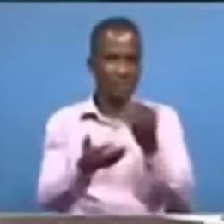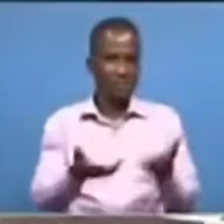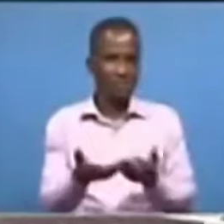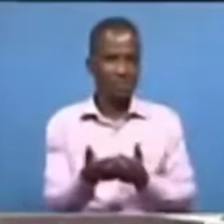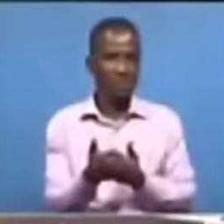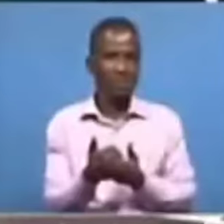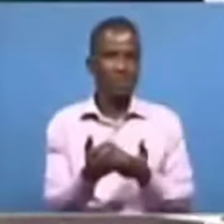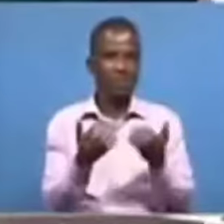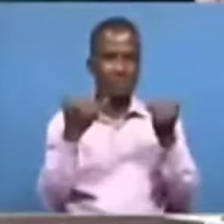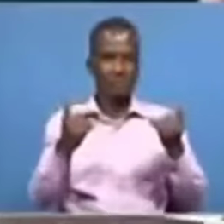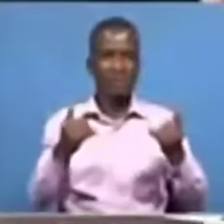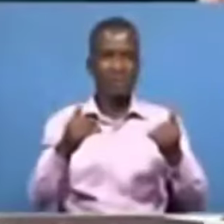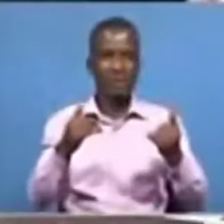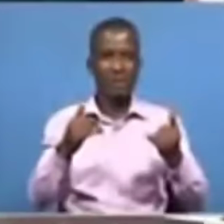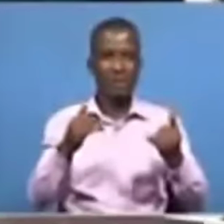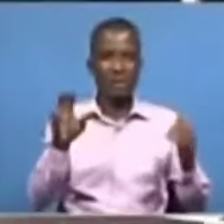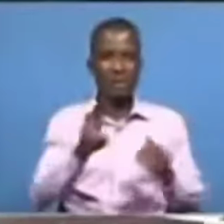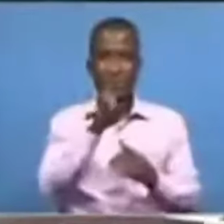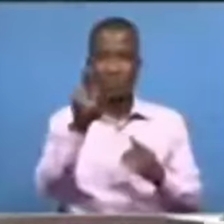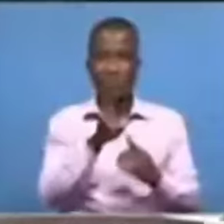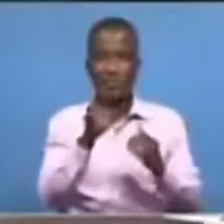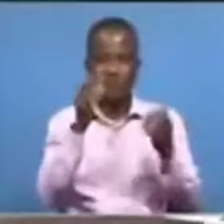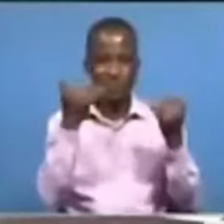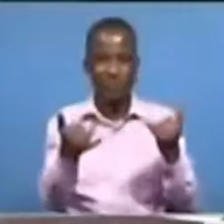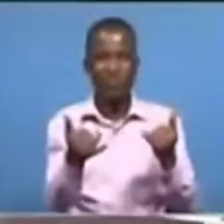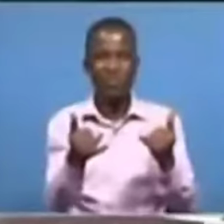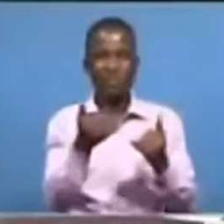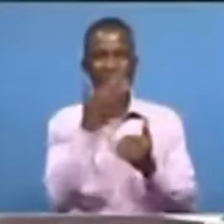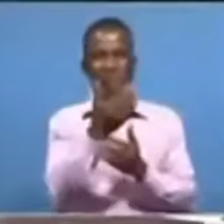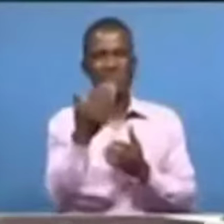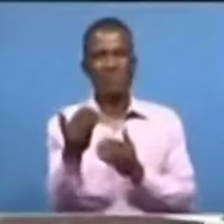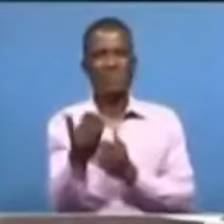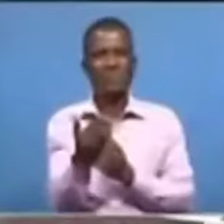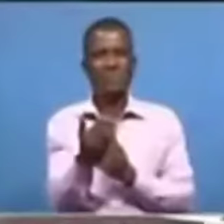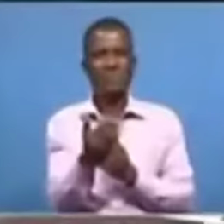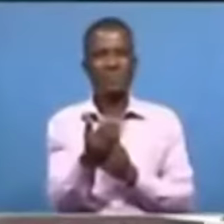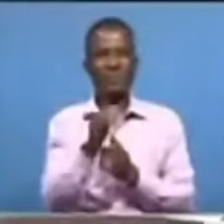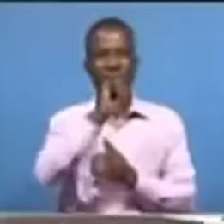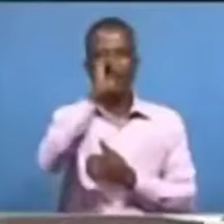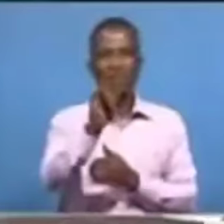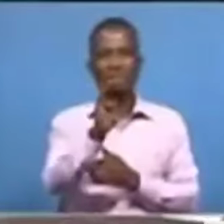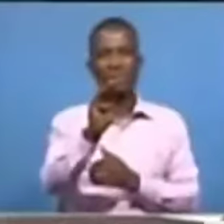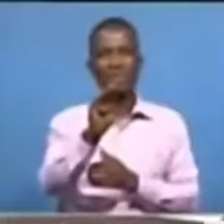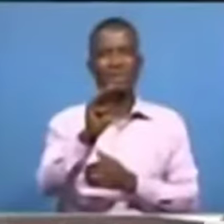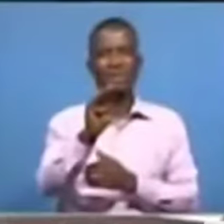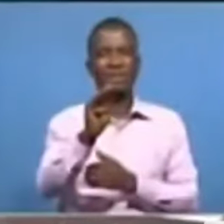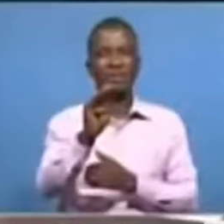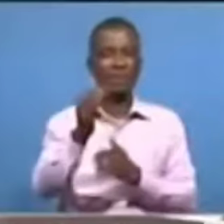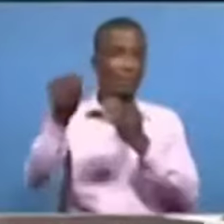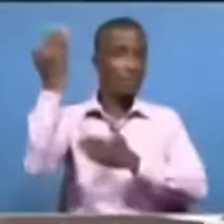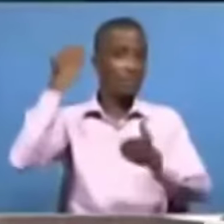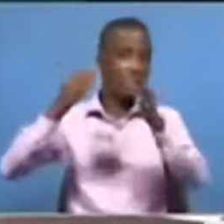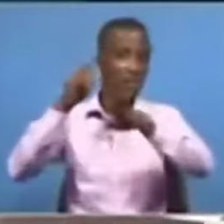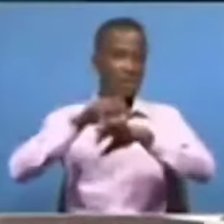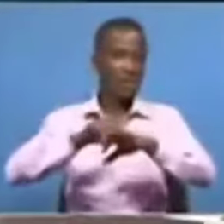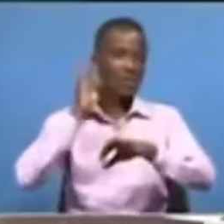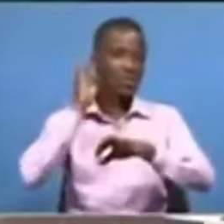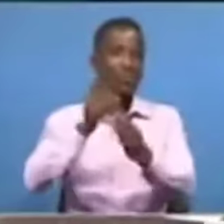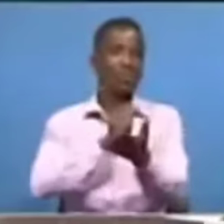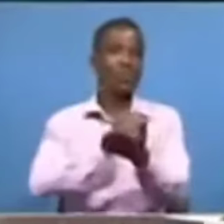decision. What is celebrated are the submissions of J.B. Dankwa. And we believe that posterity